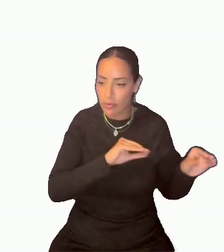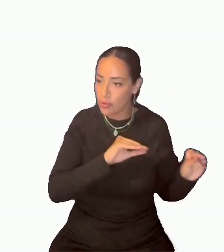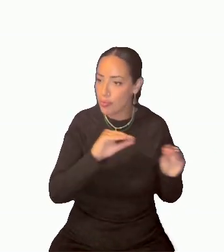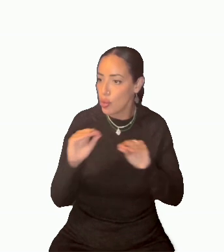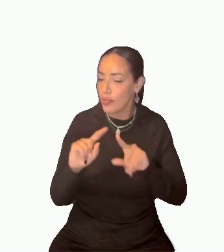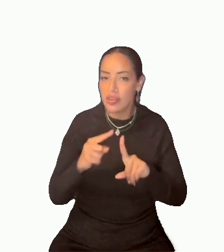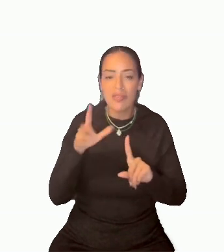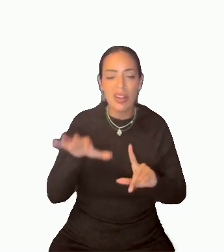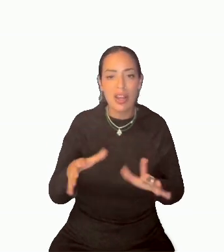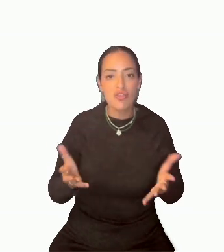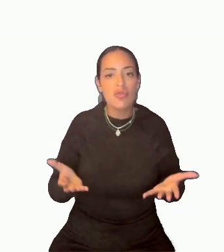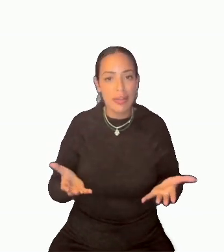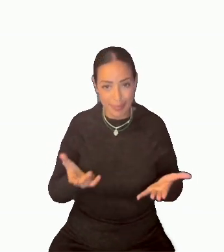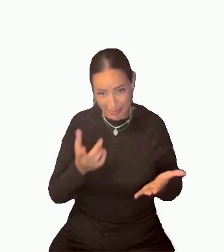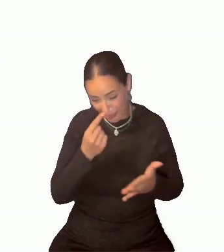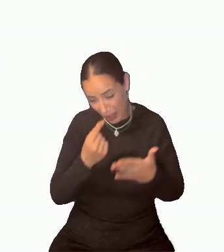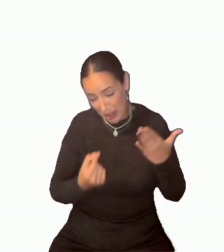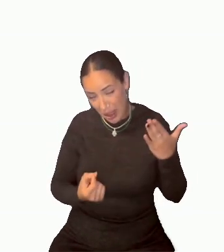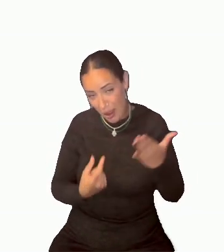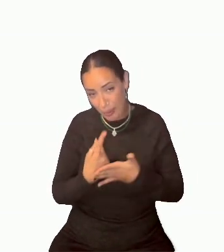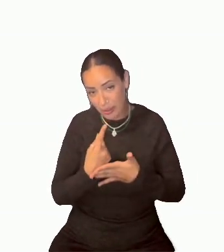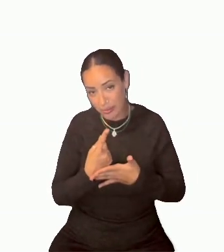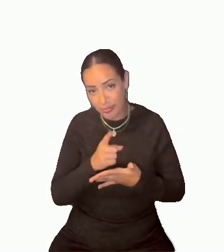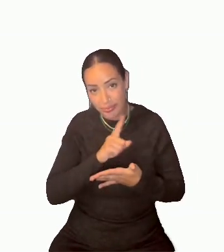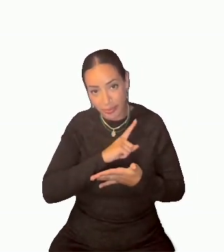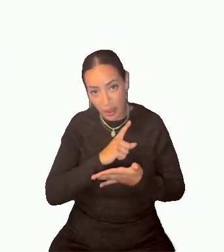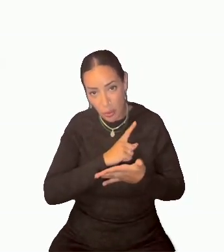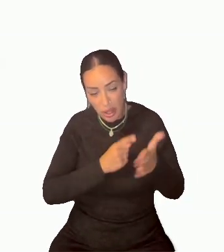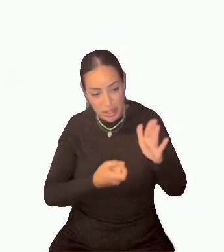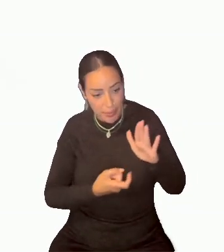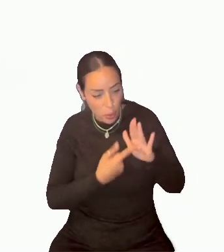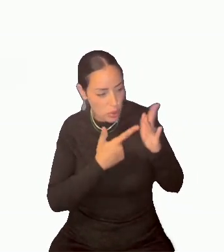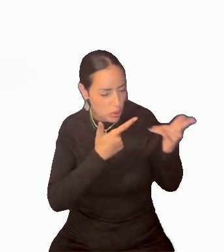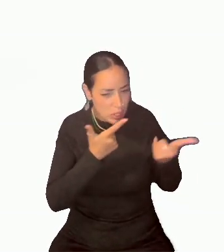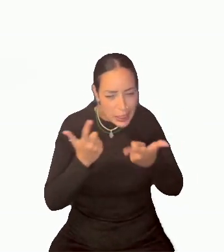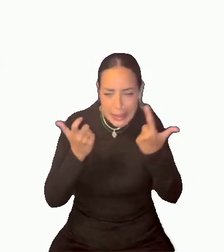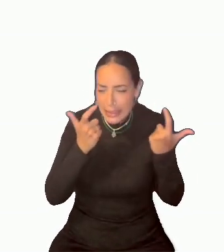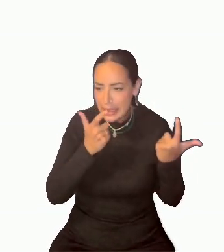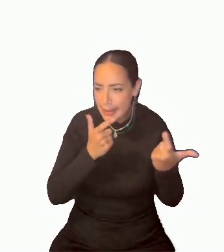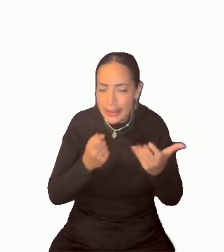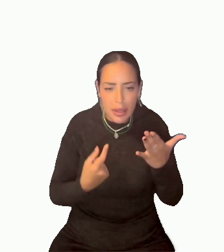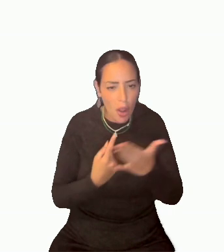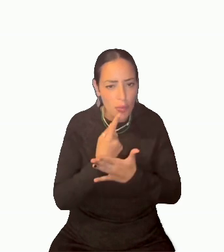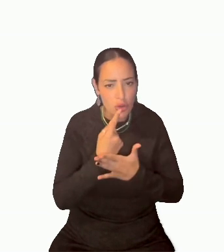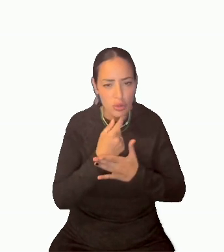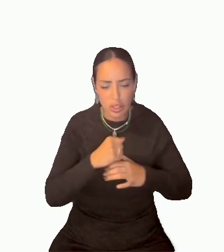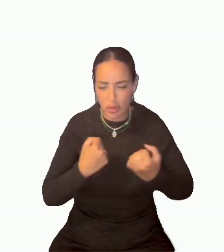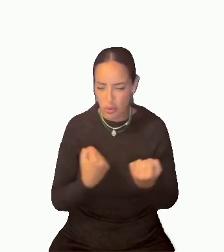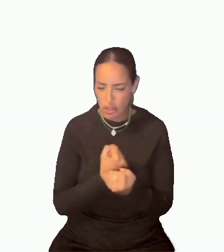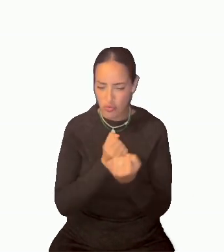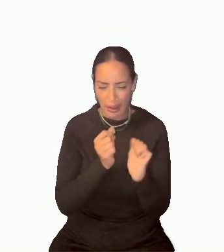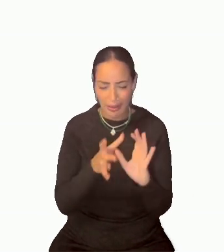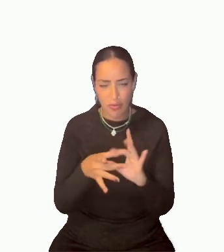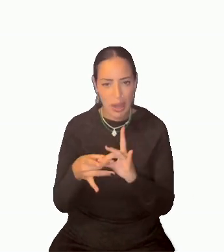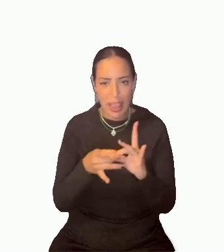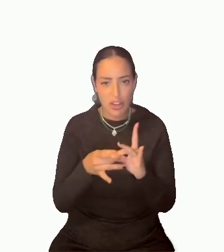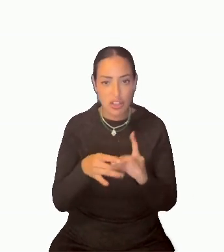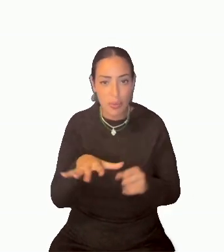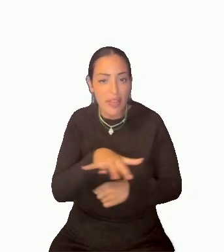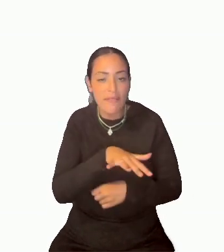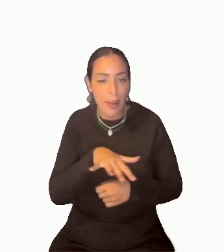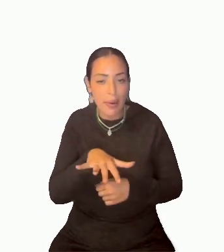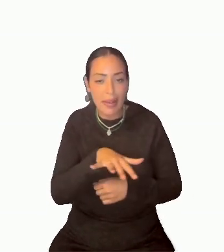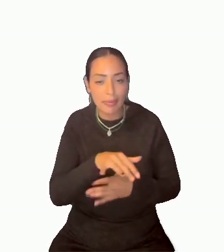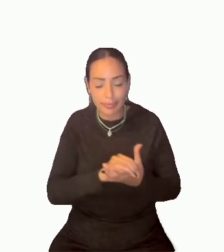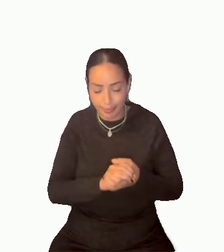so what's most important to emphasise here is the significance of seeking out those opportunities to strengthen relationships within the family.